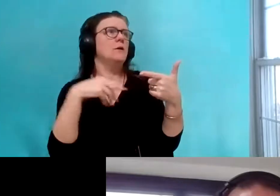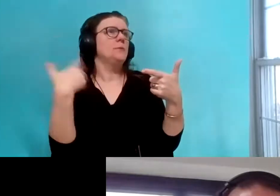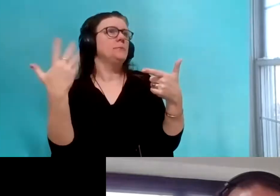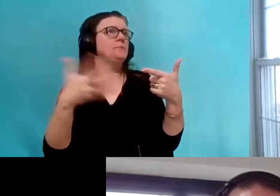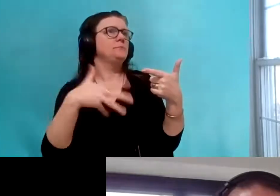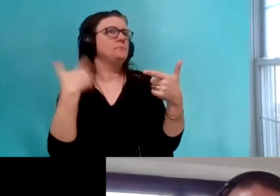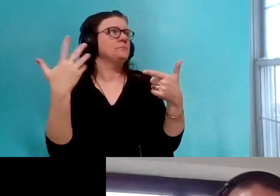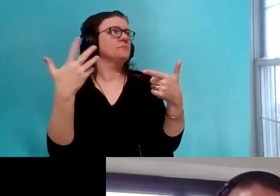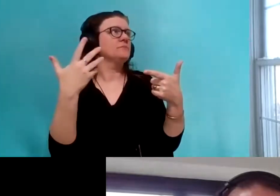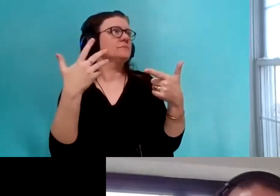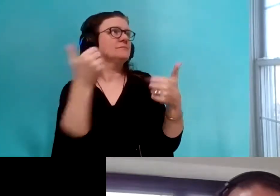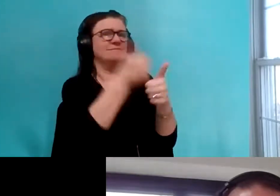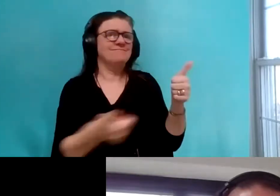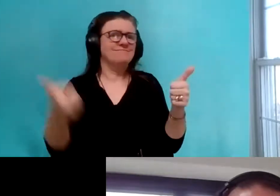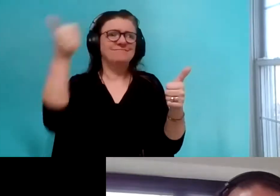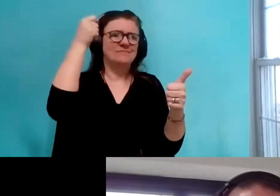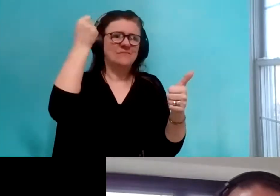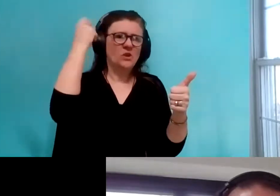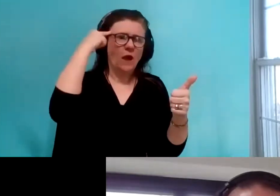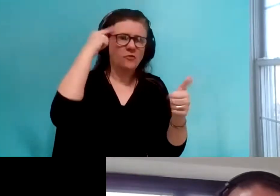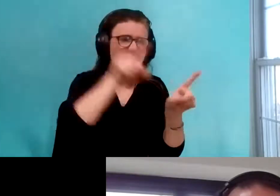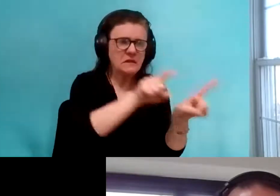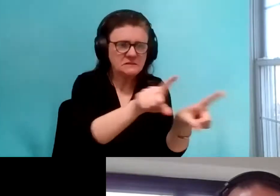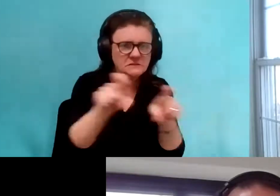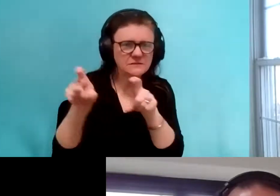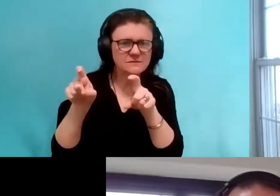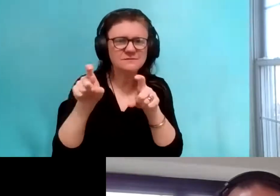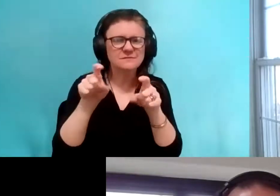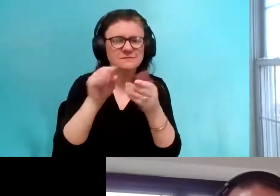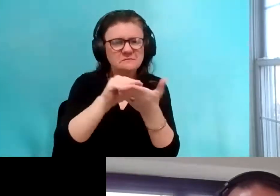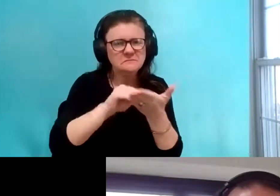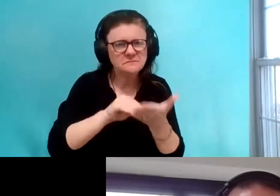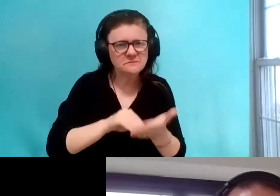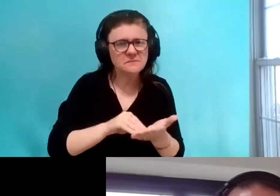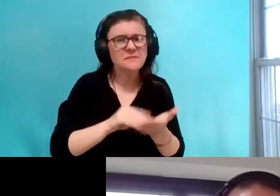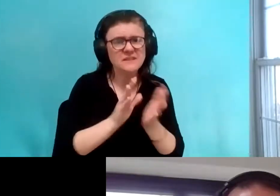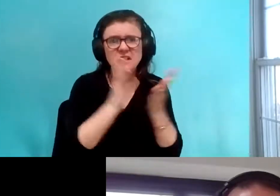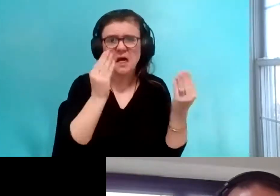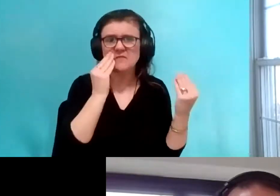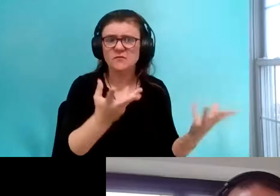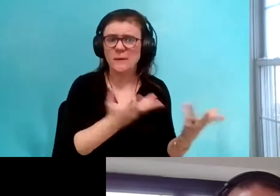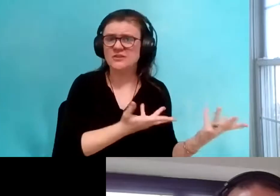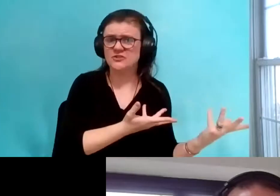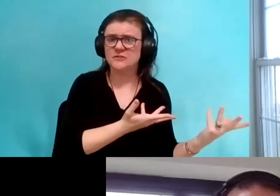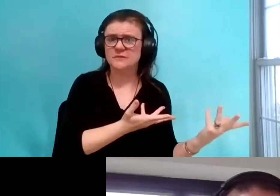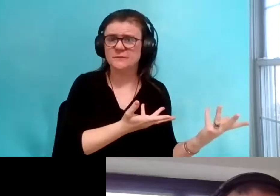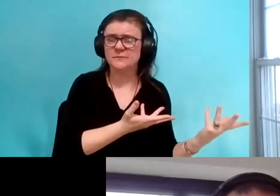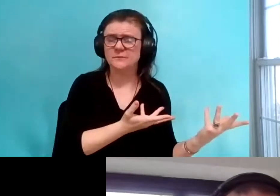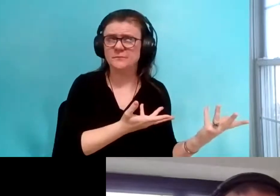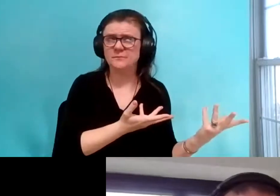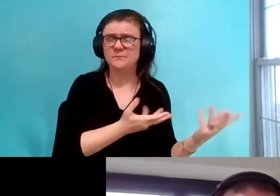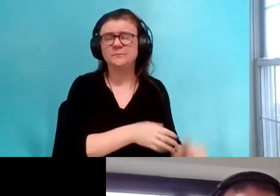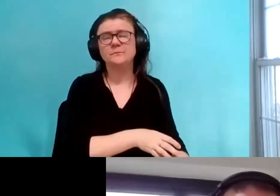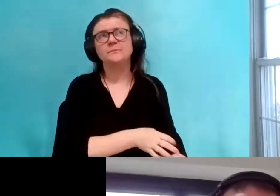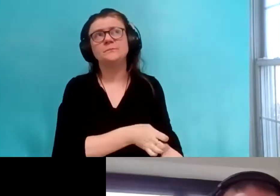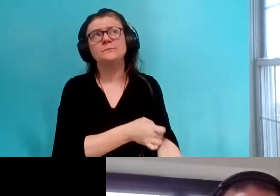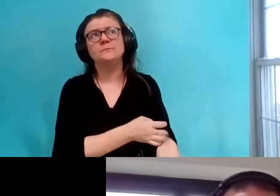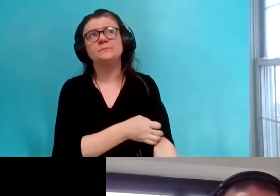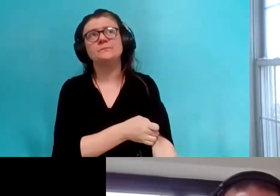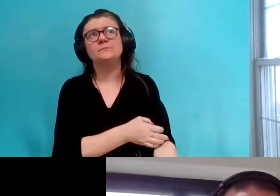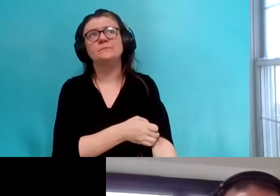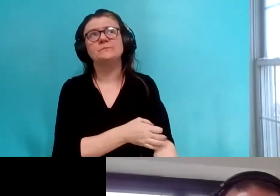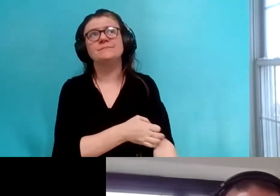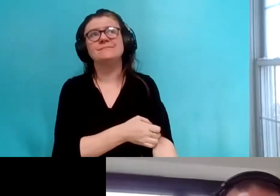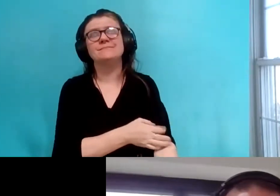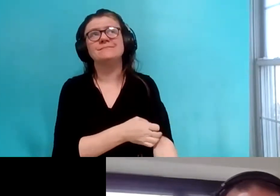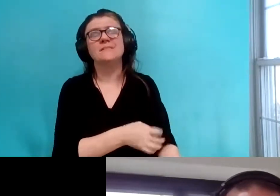administrative sources in particular, and so on, that can give us a lot of information. I think where we probably do